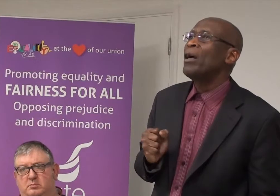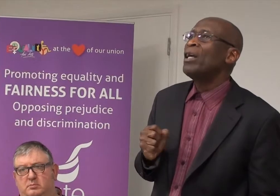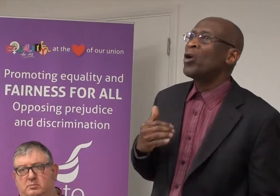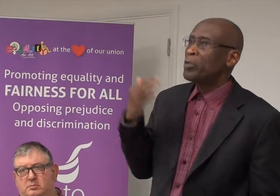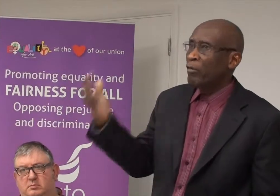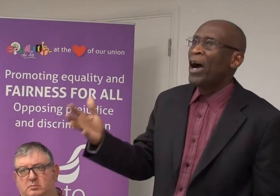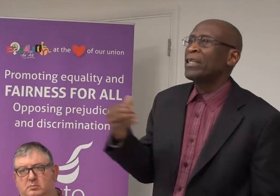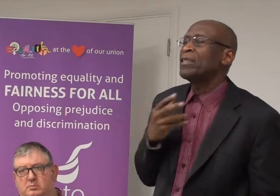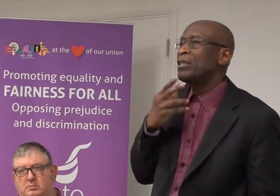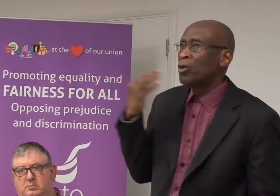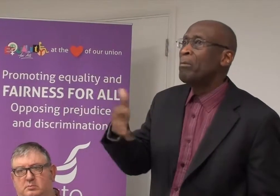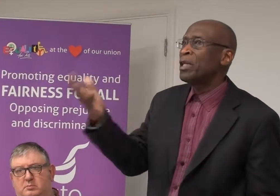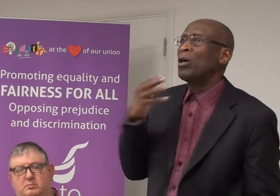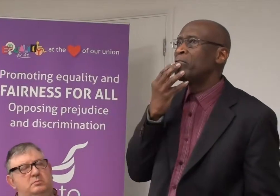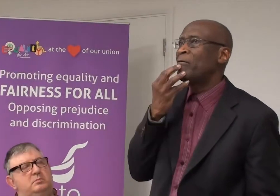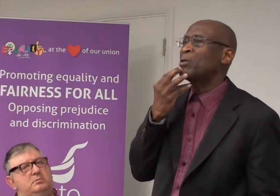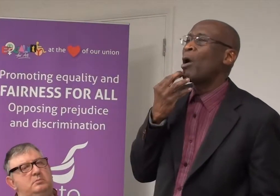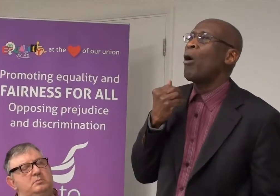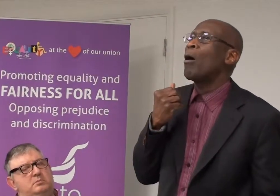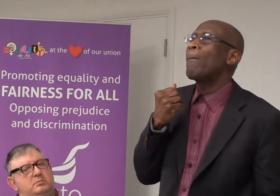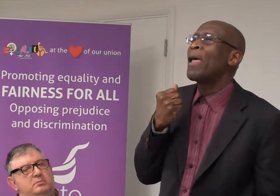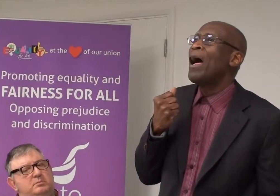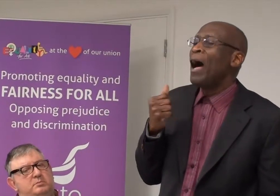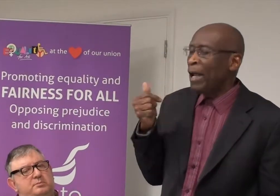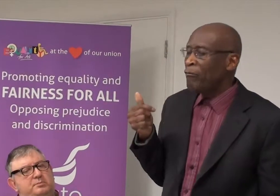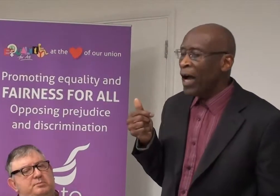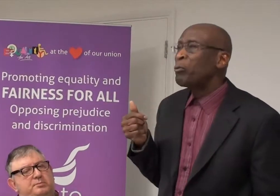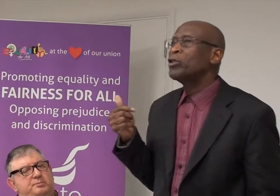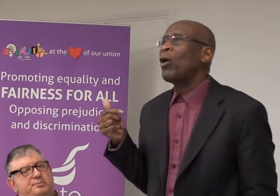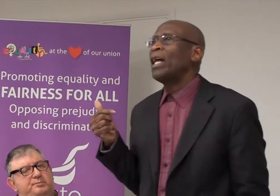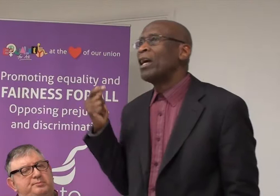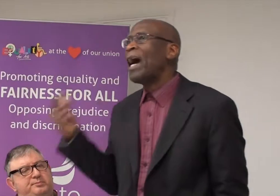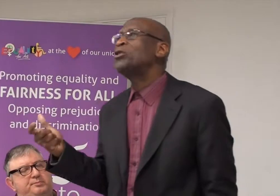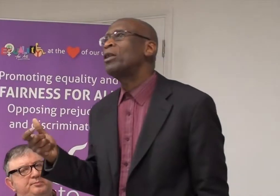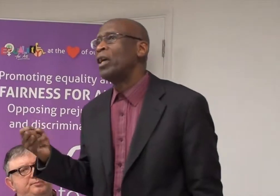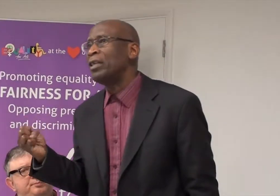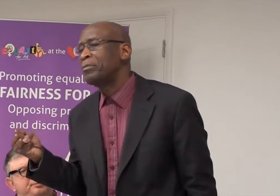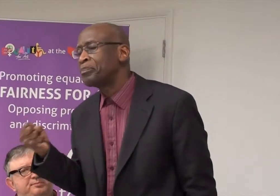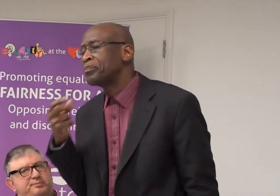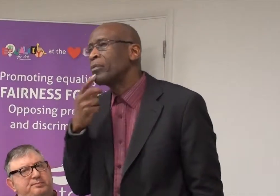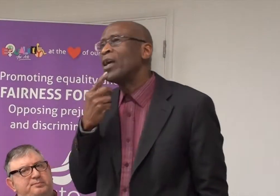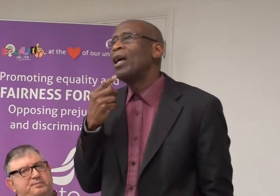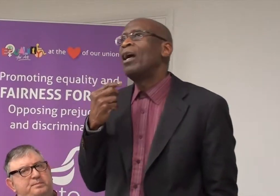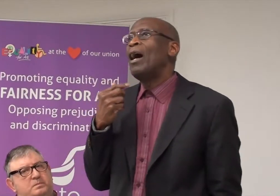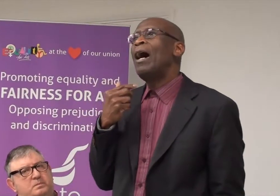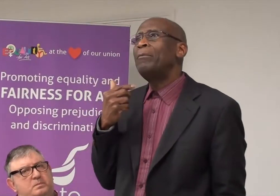Africa, in terms of the fight, in terms of the First World War. And in fact, we are told that the casualties